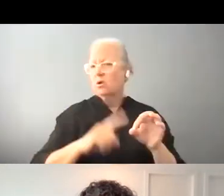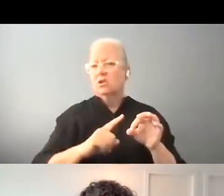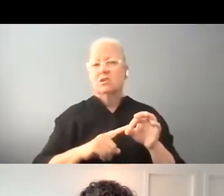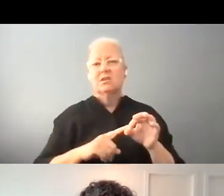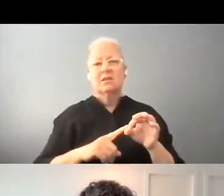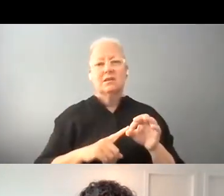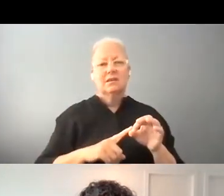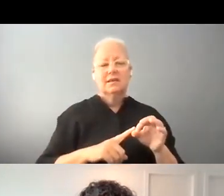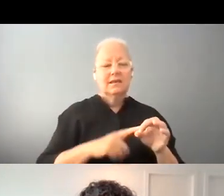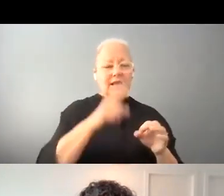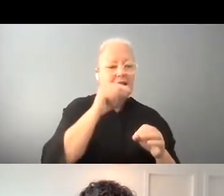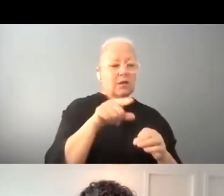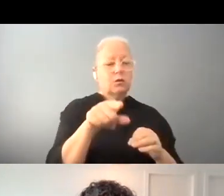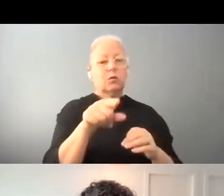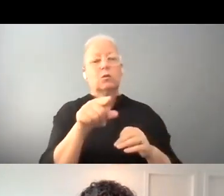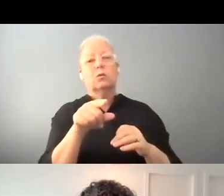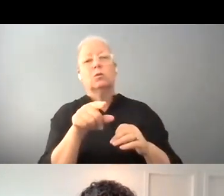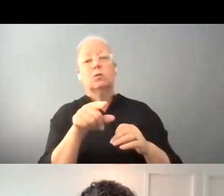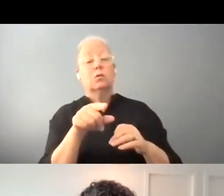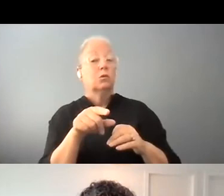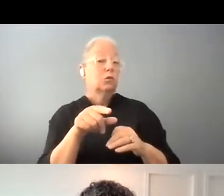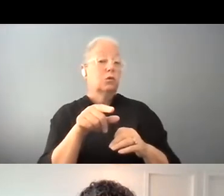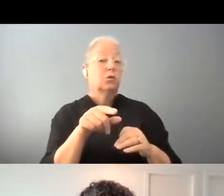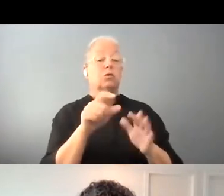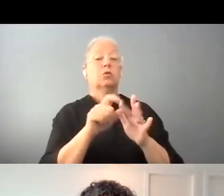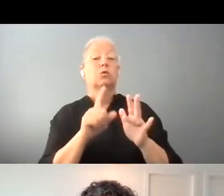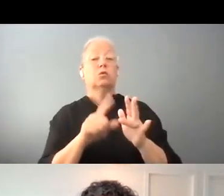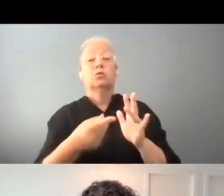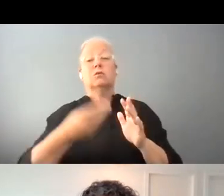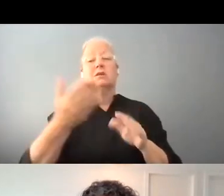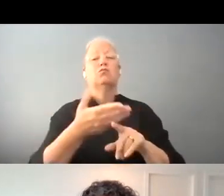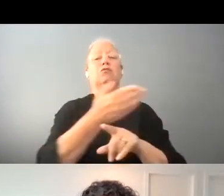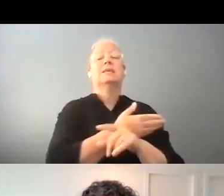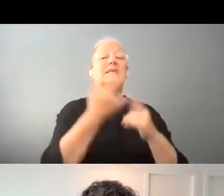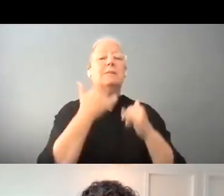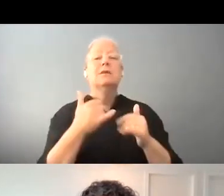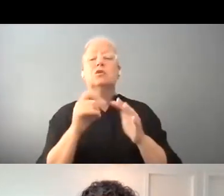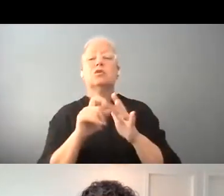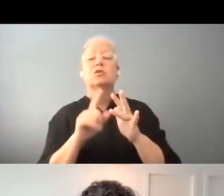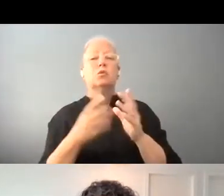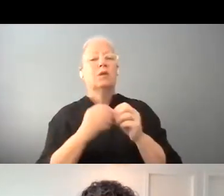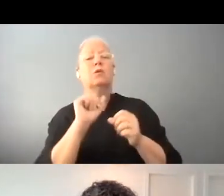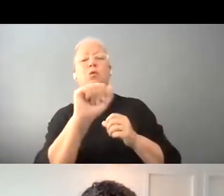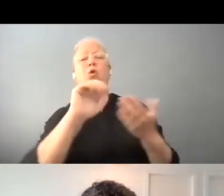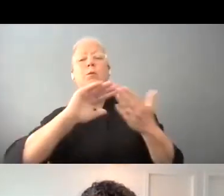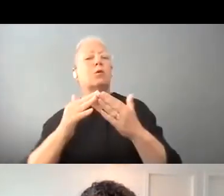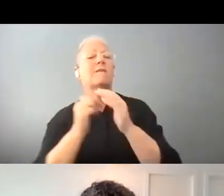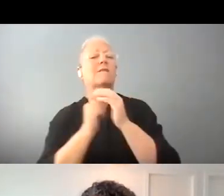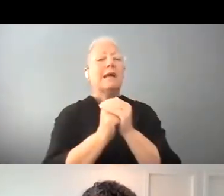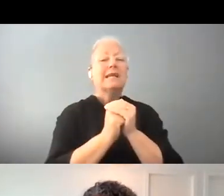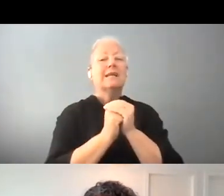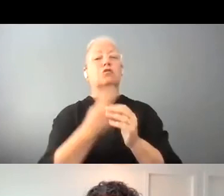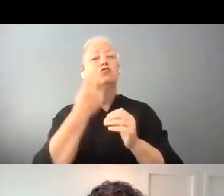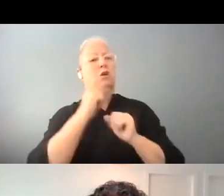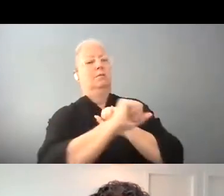can send it in as a sort of a pre-assessment. Do that pre-assessment with your community. Do that with your friends. Pitch your story to